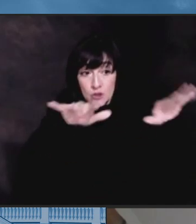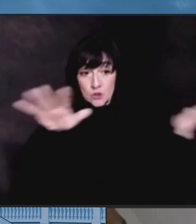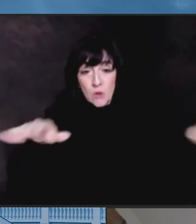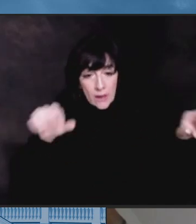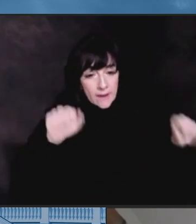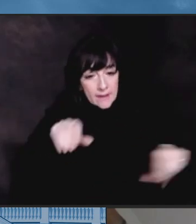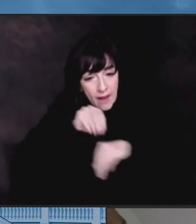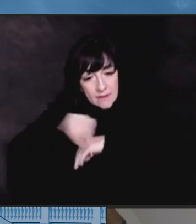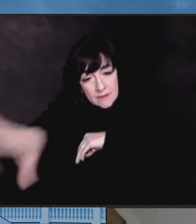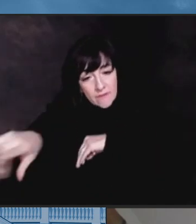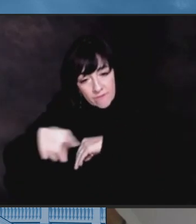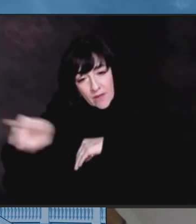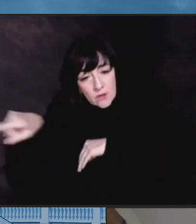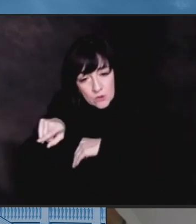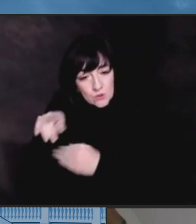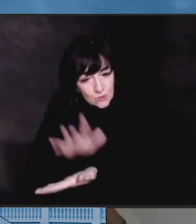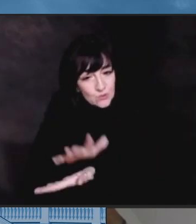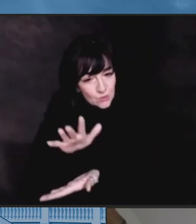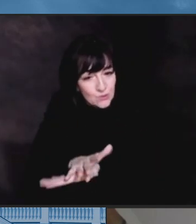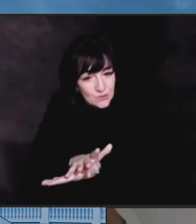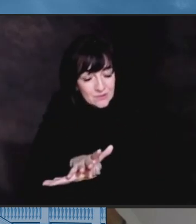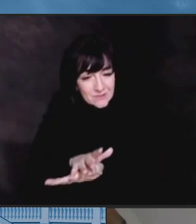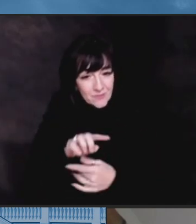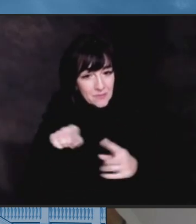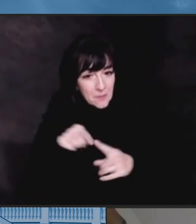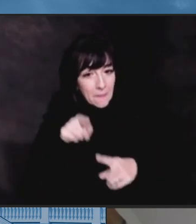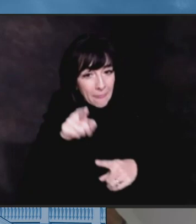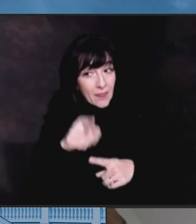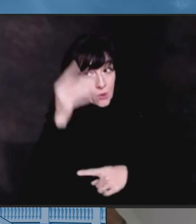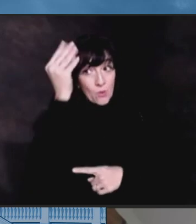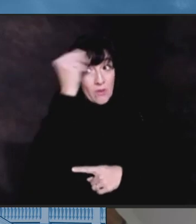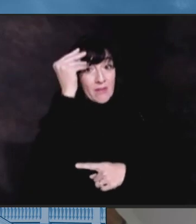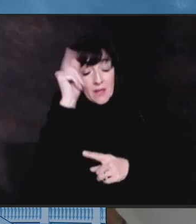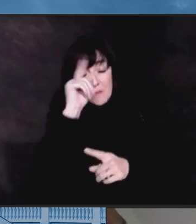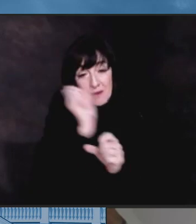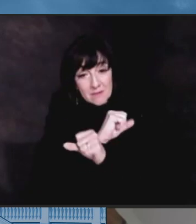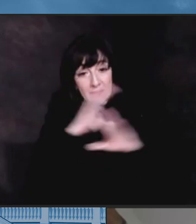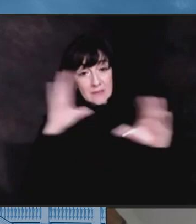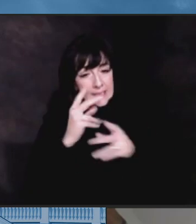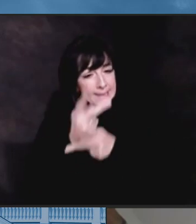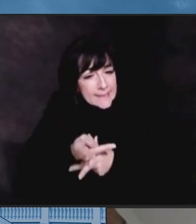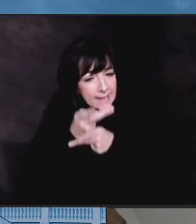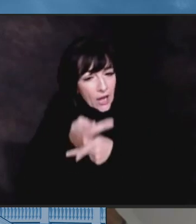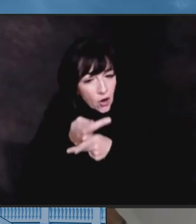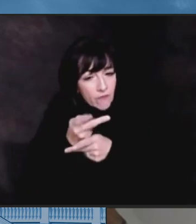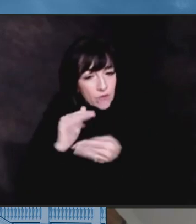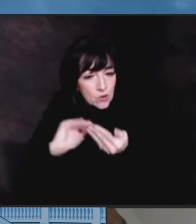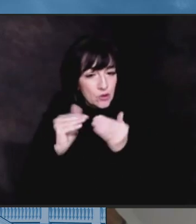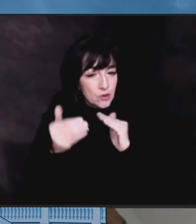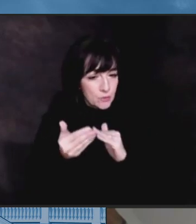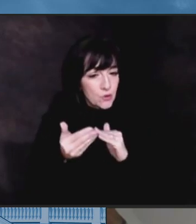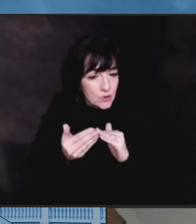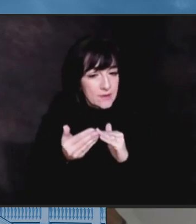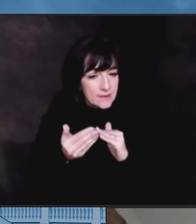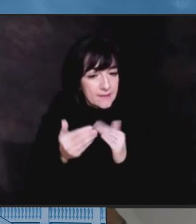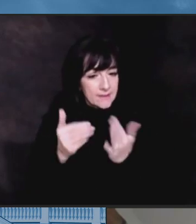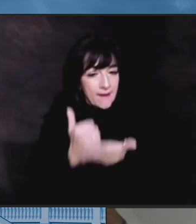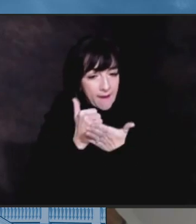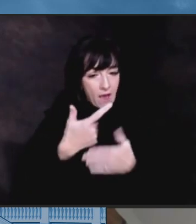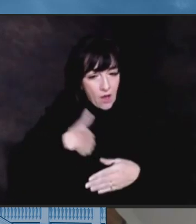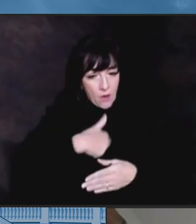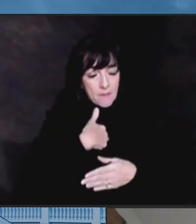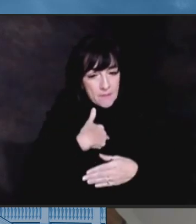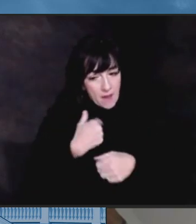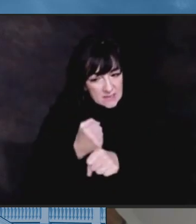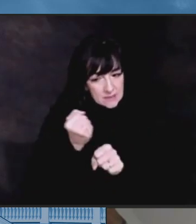of that. And so when you think about being careful in the community, enables us to make schools even safer